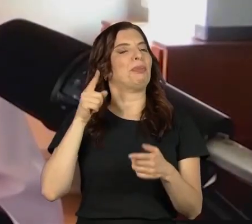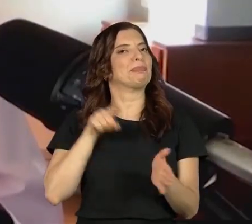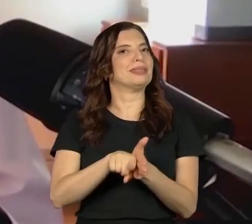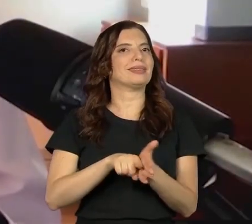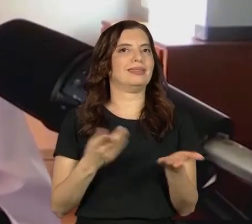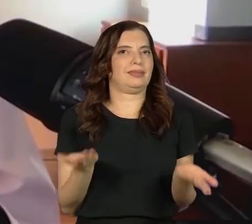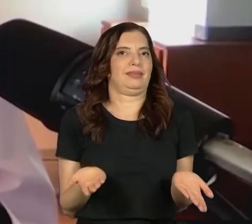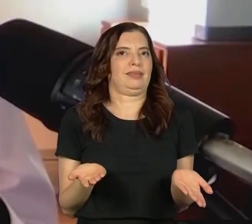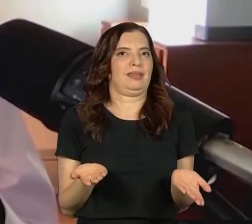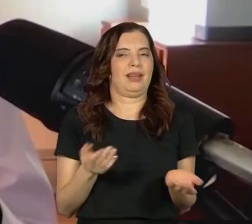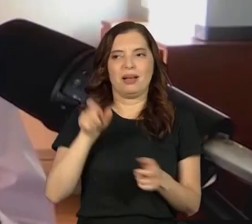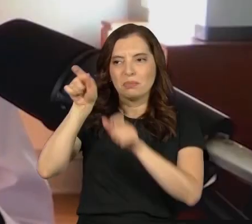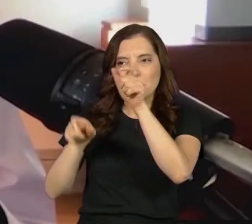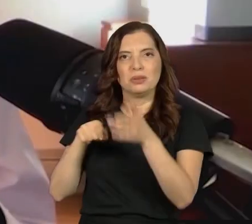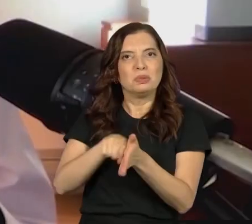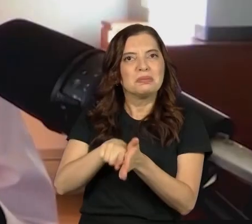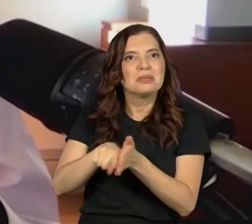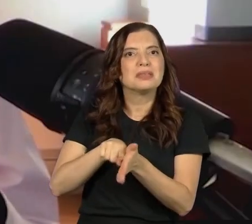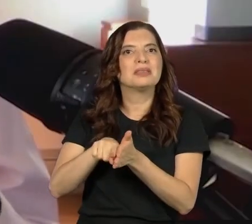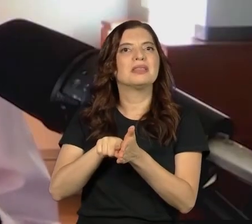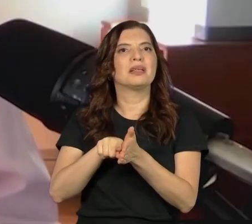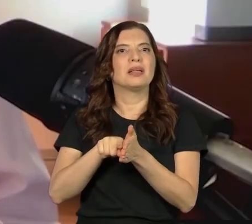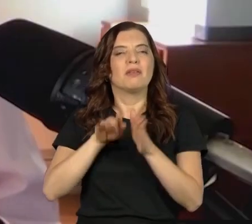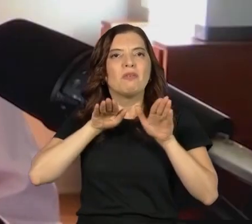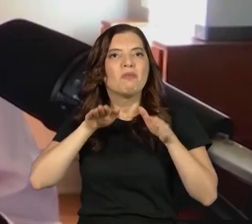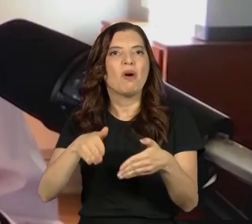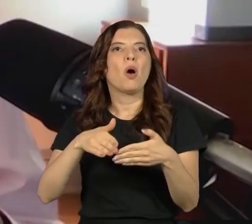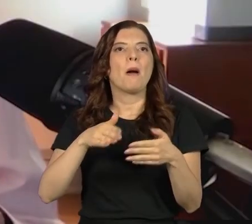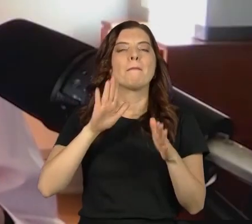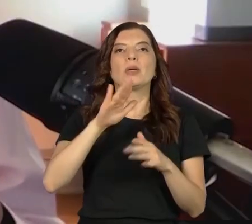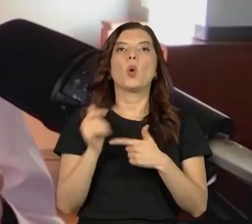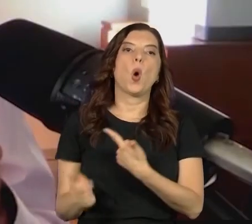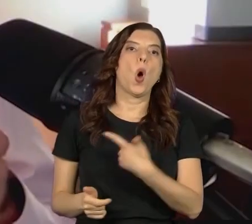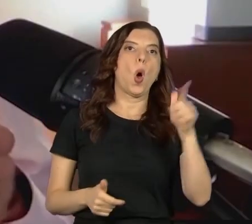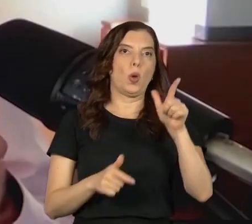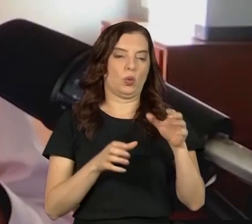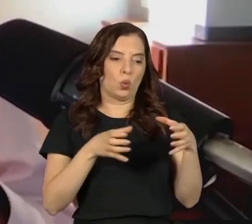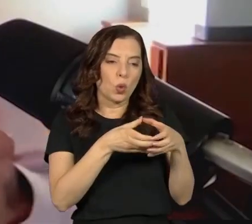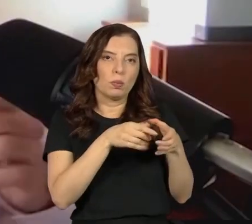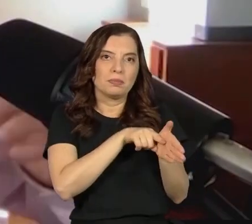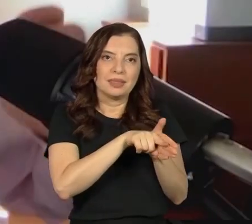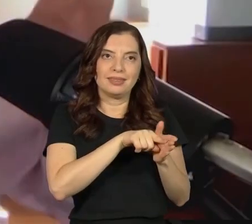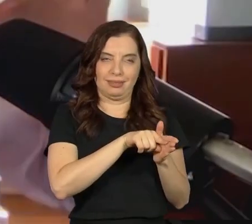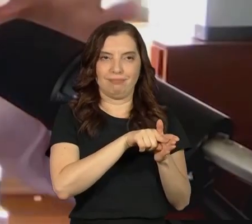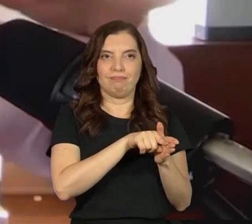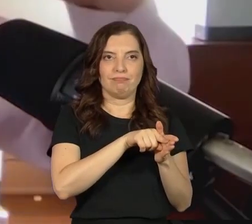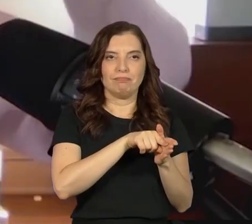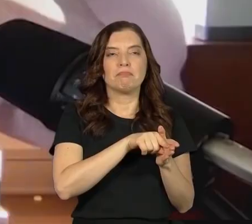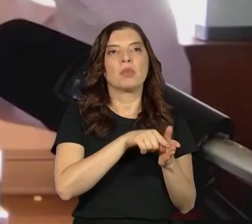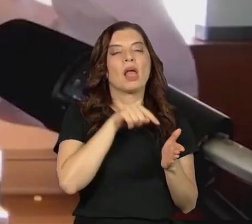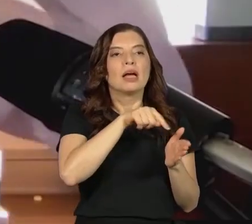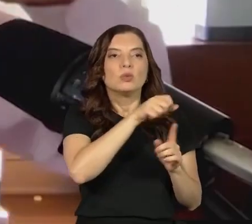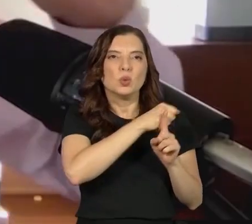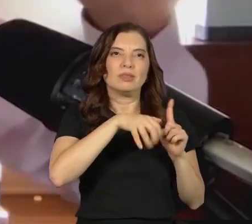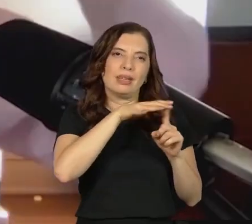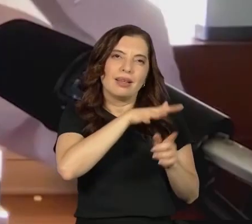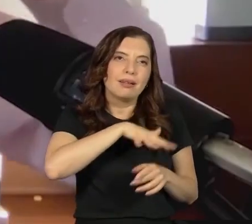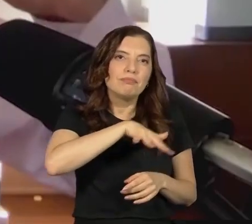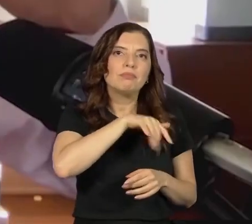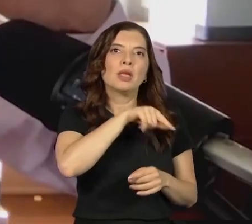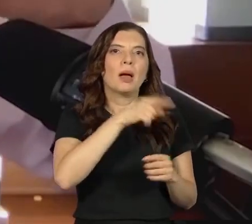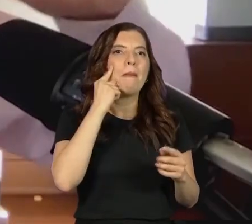that the social scientists have focused on. One more thing that we do in the social sciences is we say, we're going to blend together all